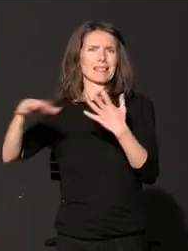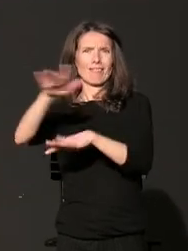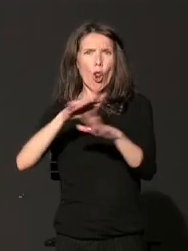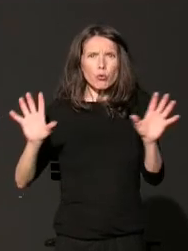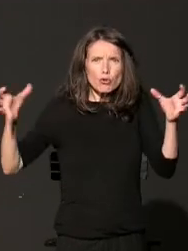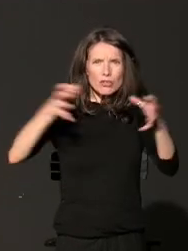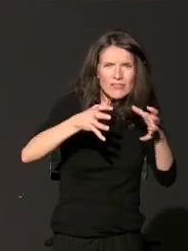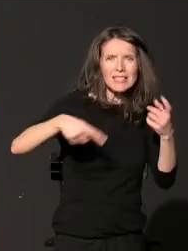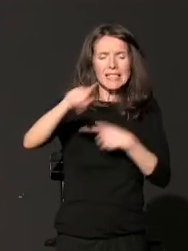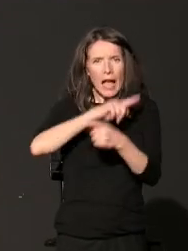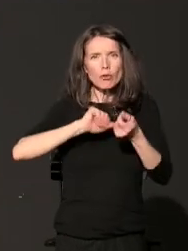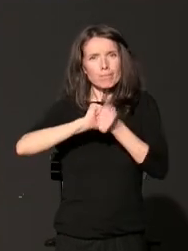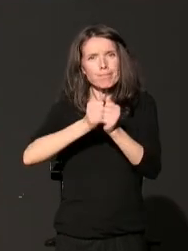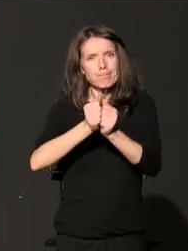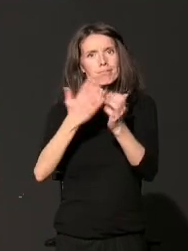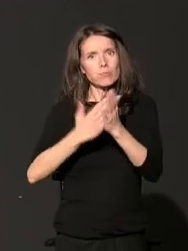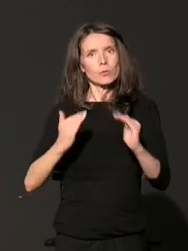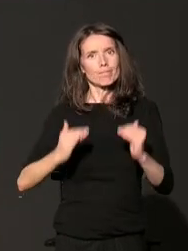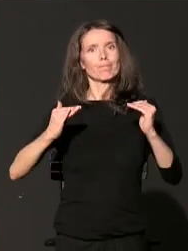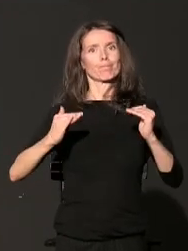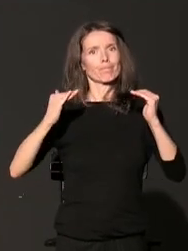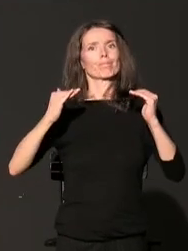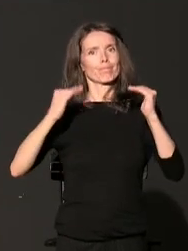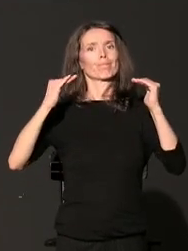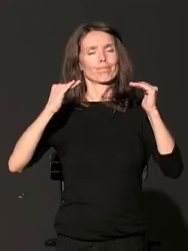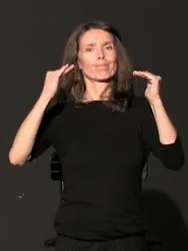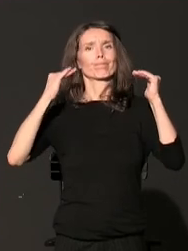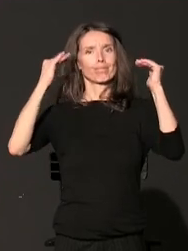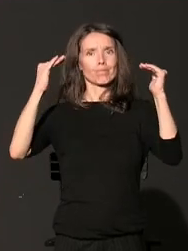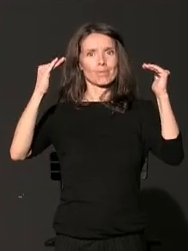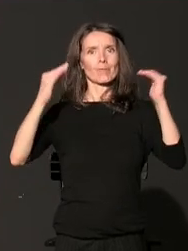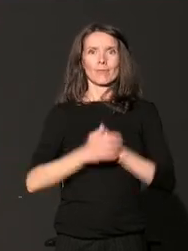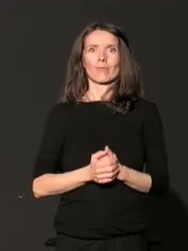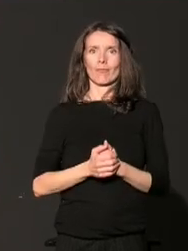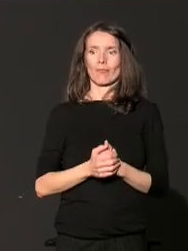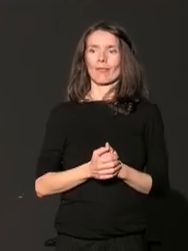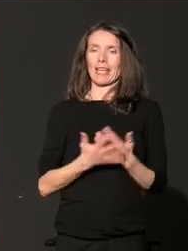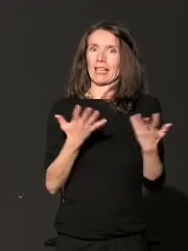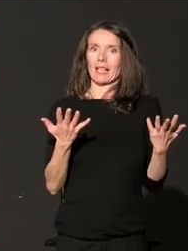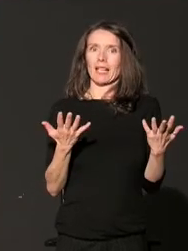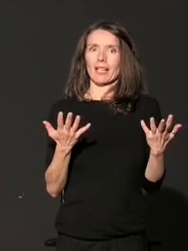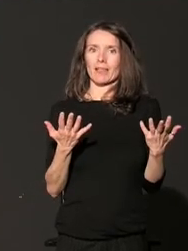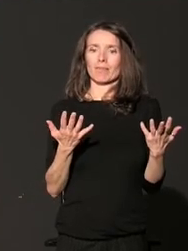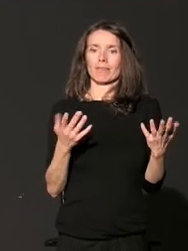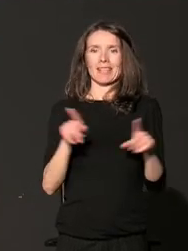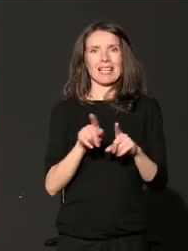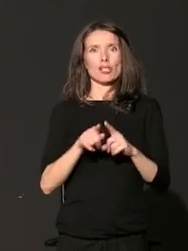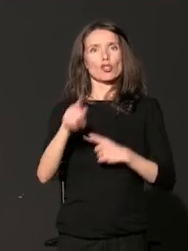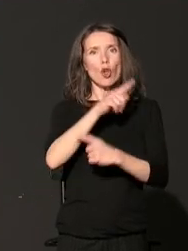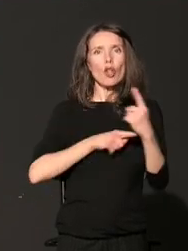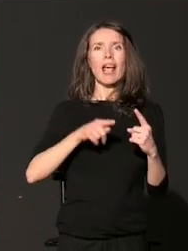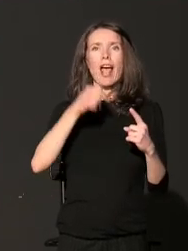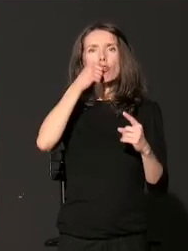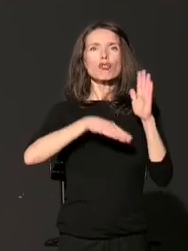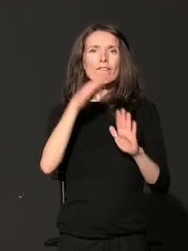to really unleash the potential of private donation in Serbia. In the United States we benefit from tax deductions on any